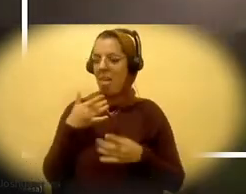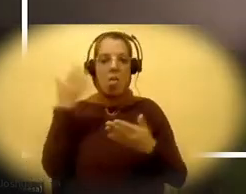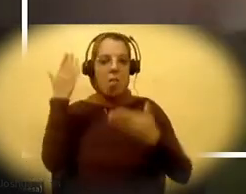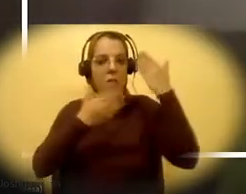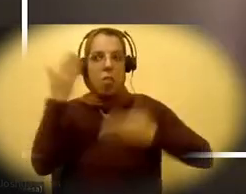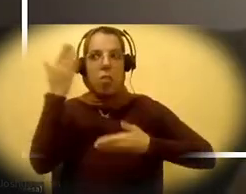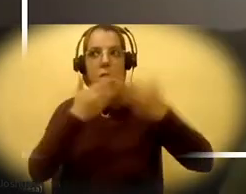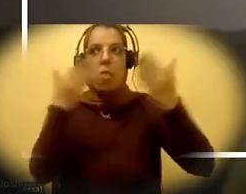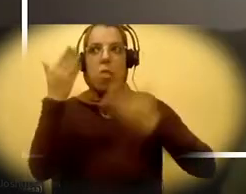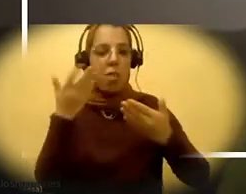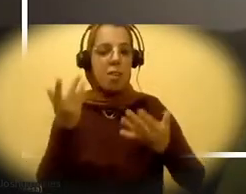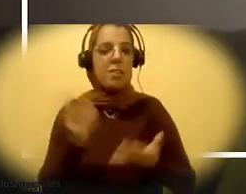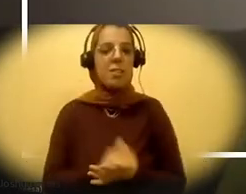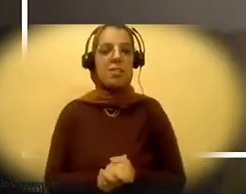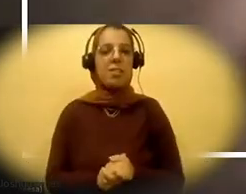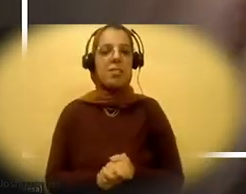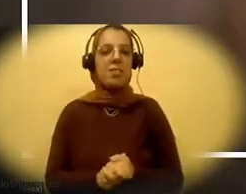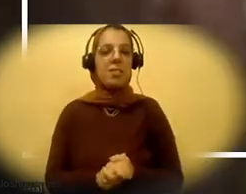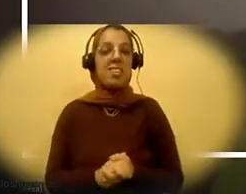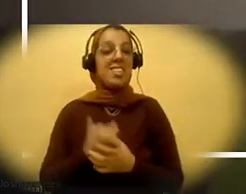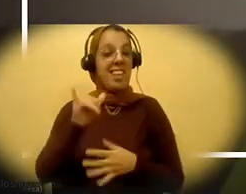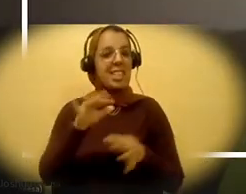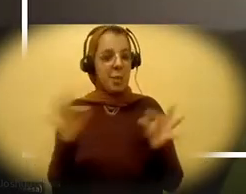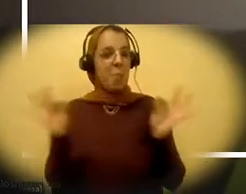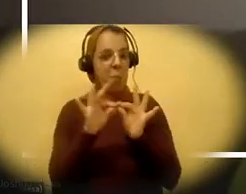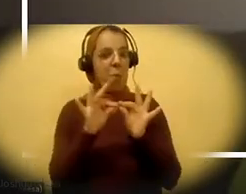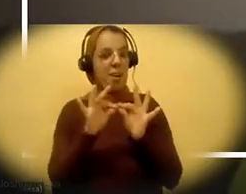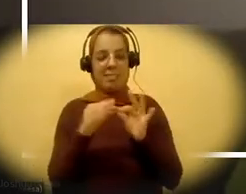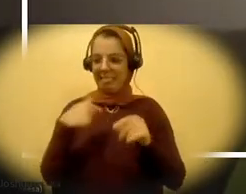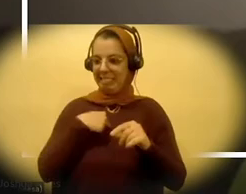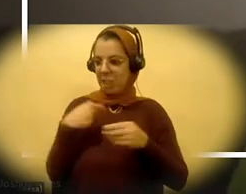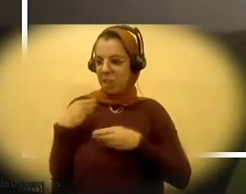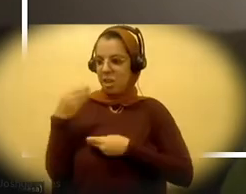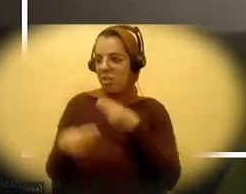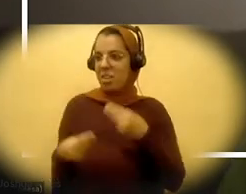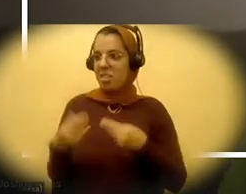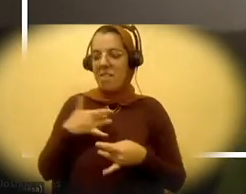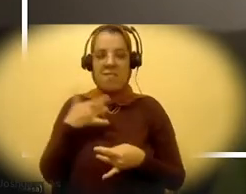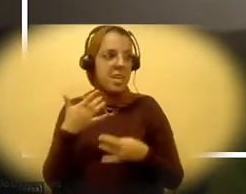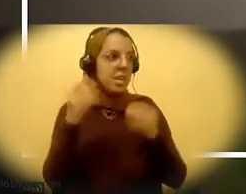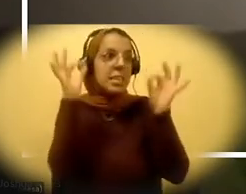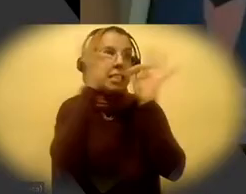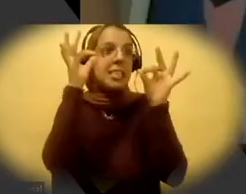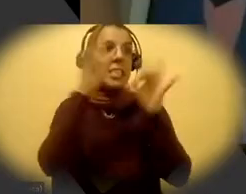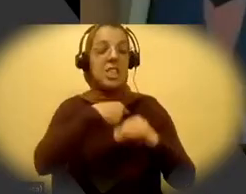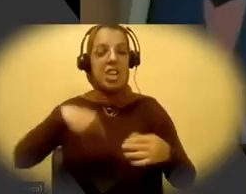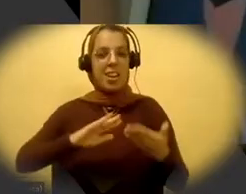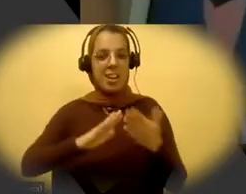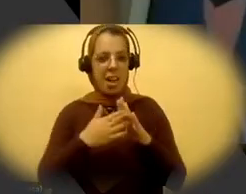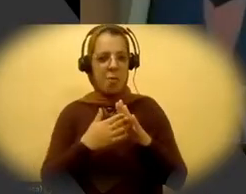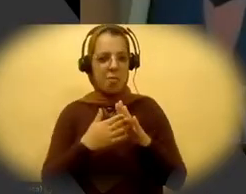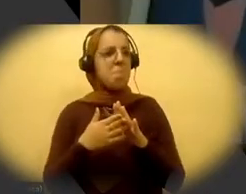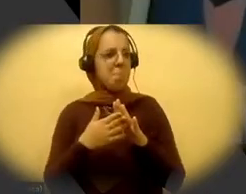like, why we should like really pay more attention to Chinatown in general. So. Yeah. Mm-hmm.